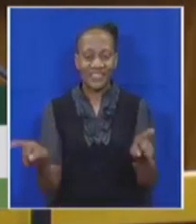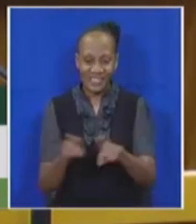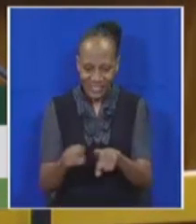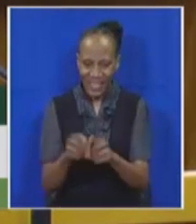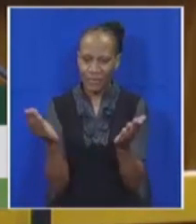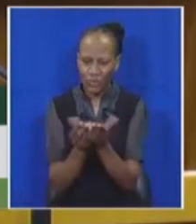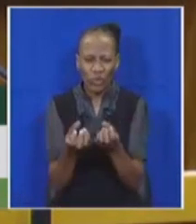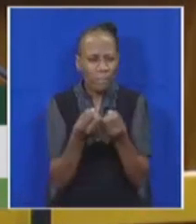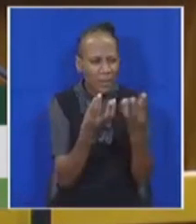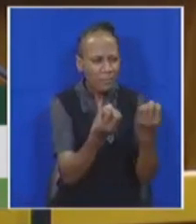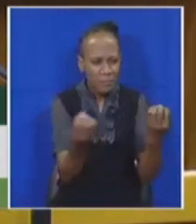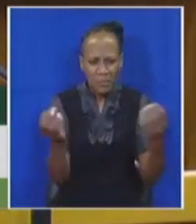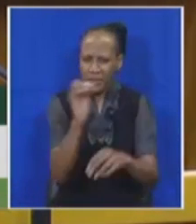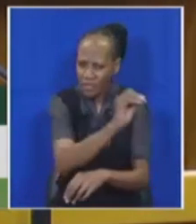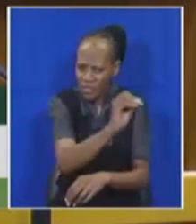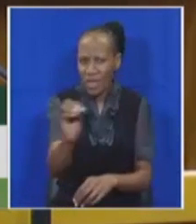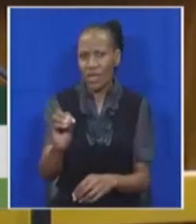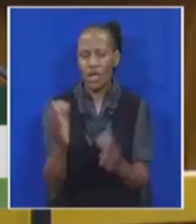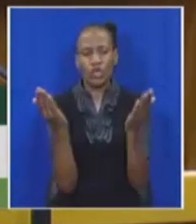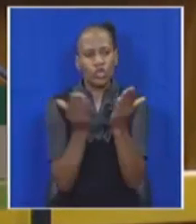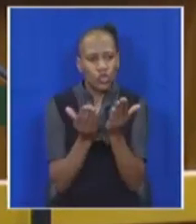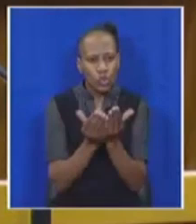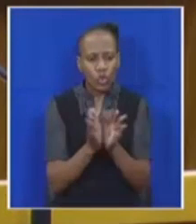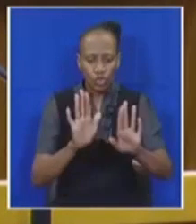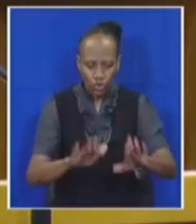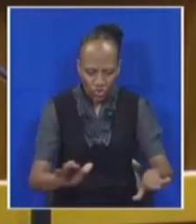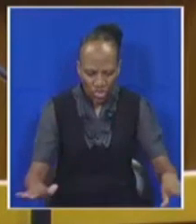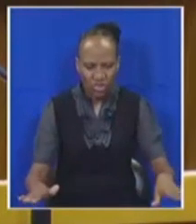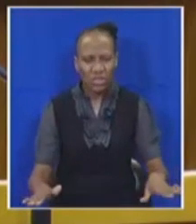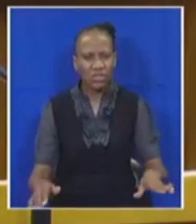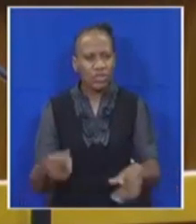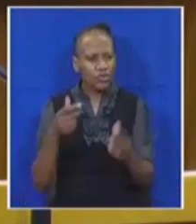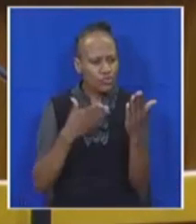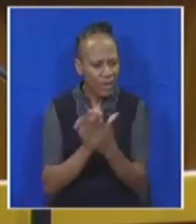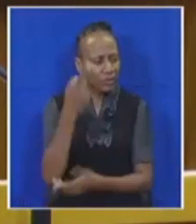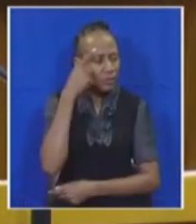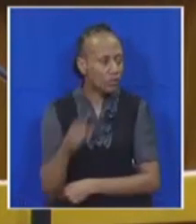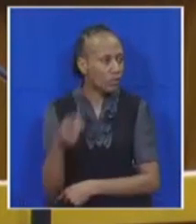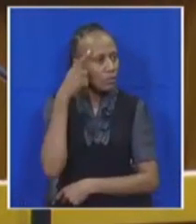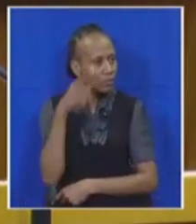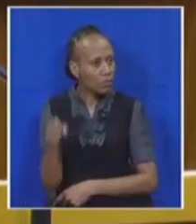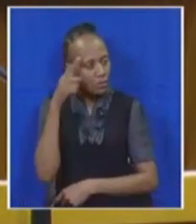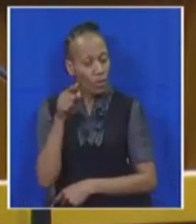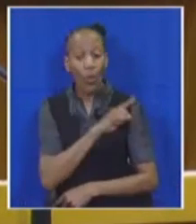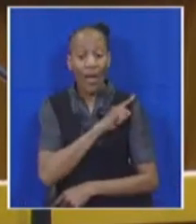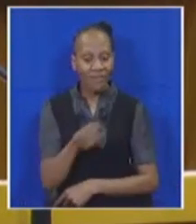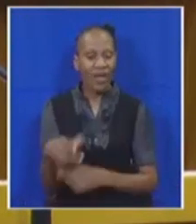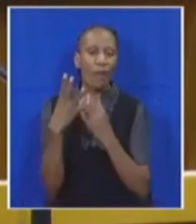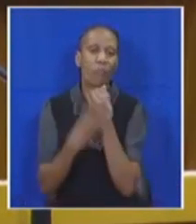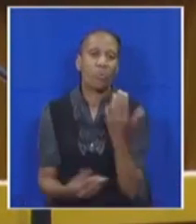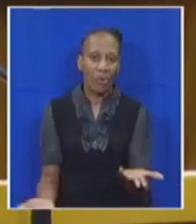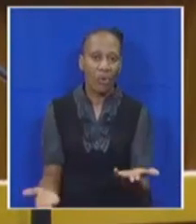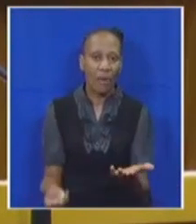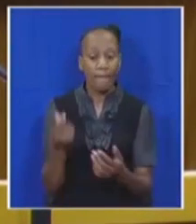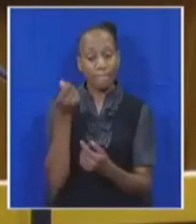Malepelepe primary schools are out there? Schools where learners whose rights are ignored because they are poor and black, and money meant for